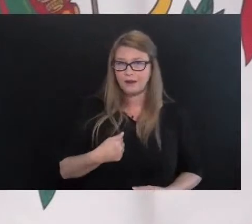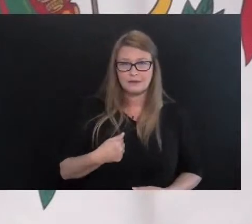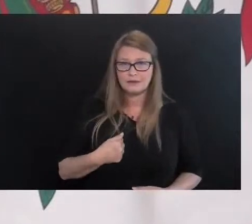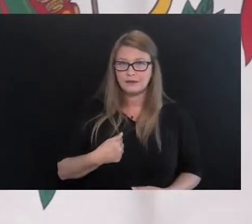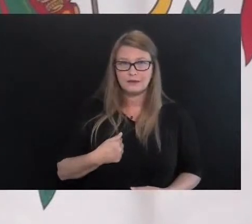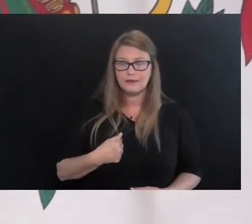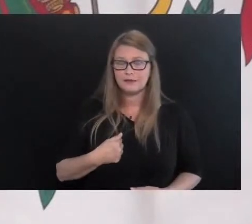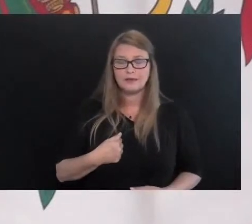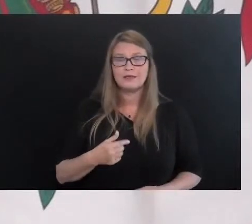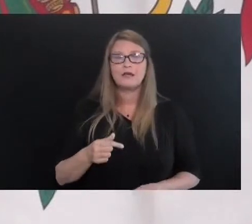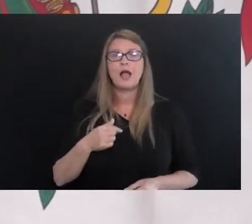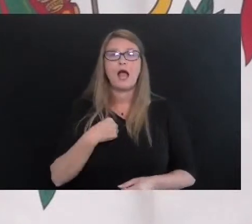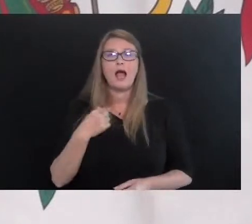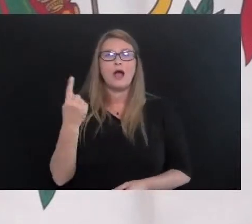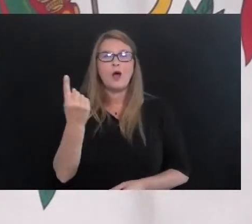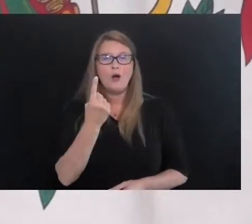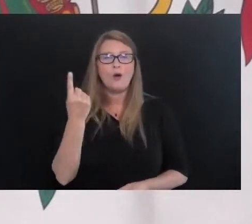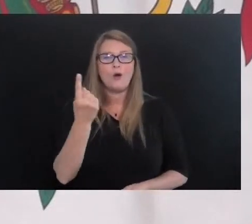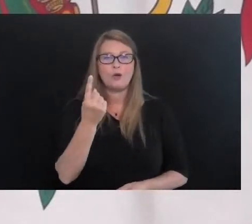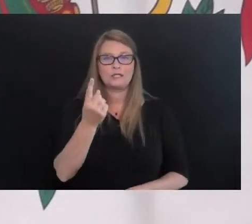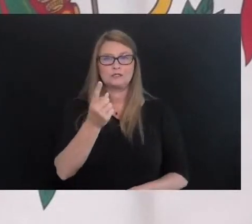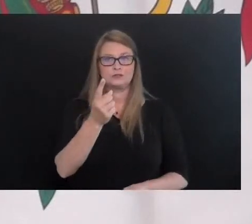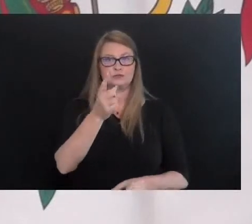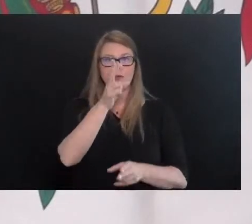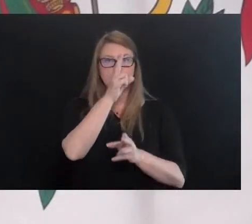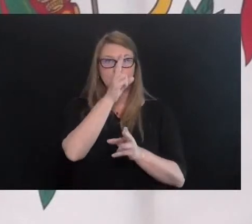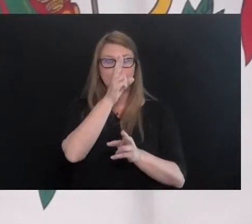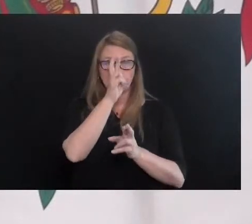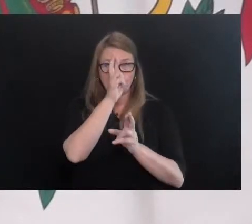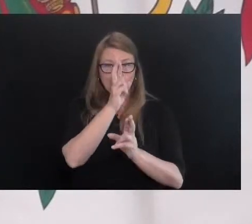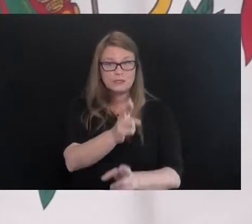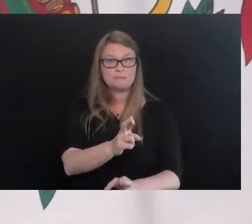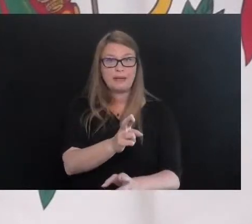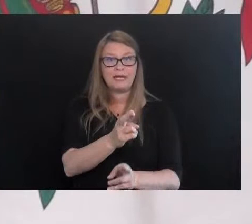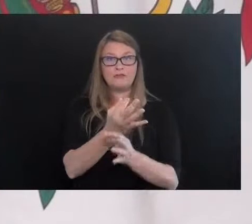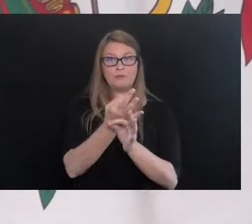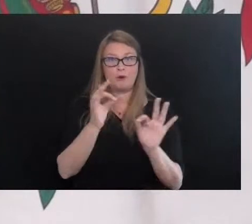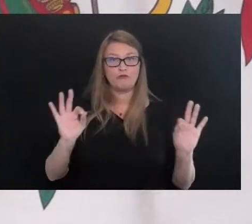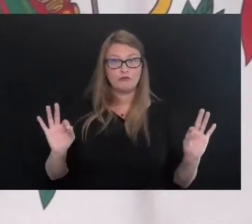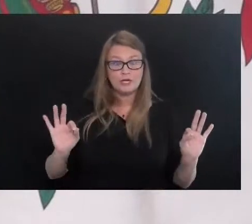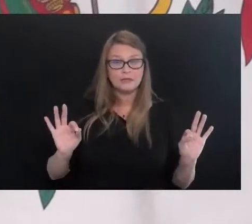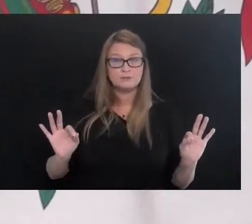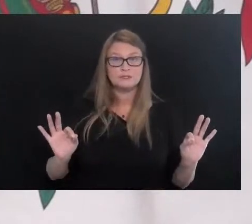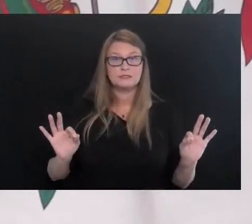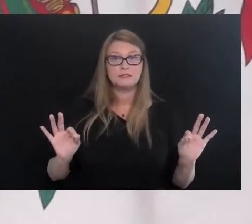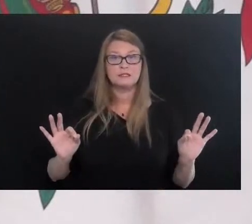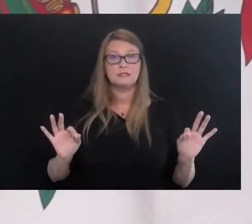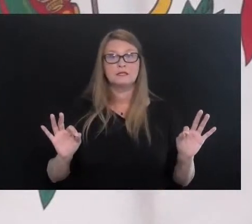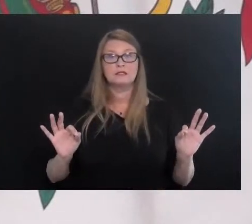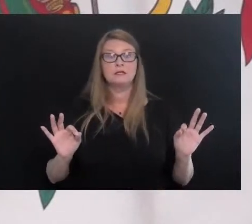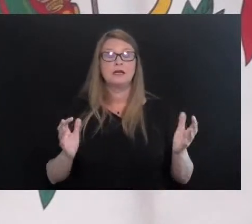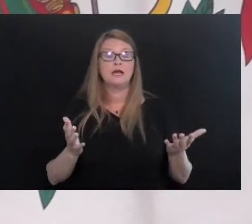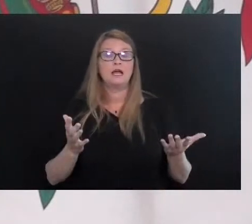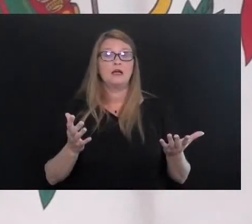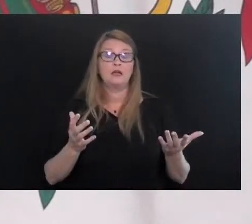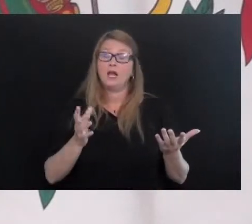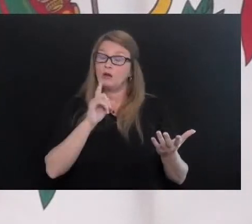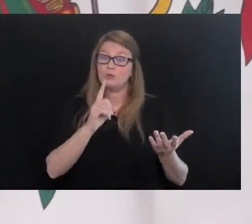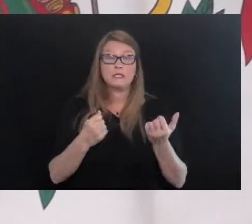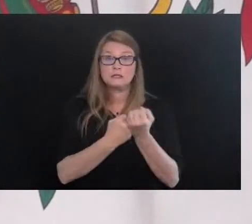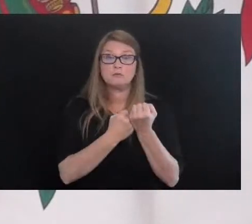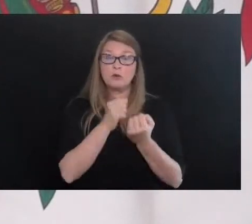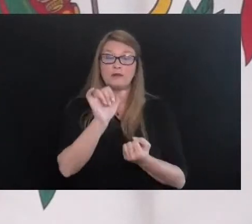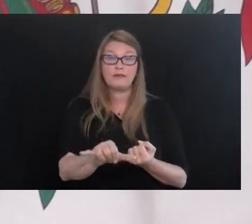tell you over and over and over that I'm respectful in every way of our freedoms in this country and will stand by that till the cows come